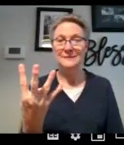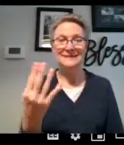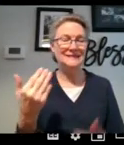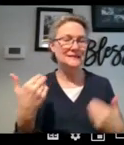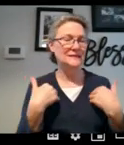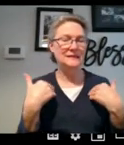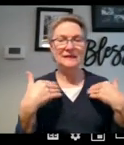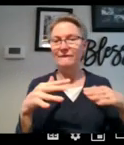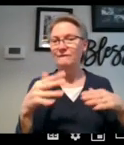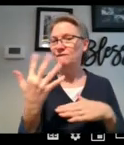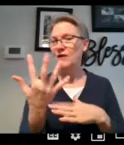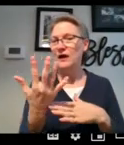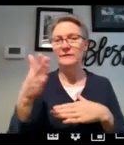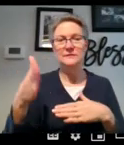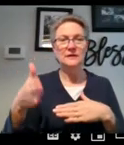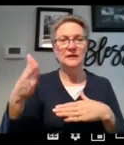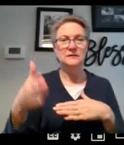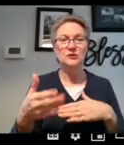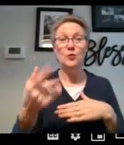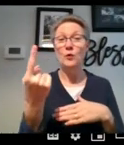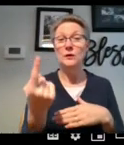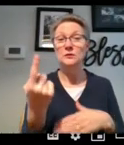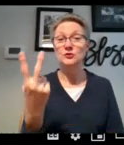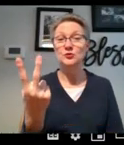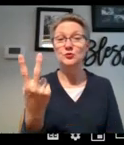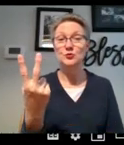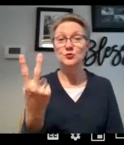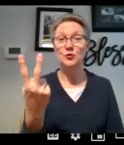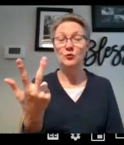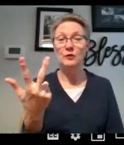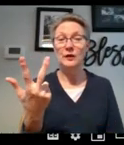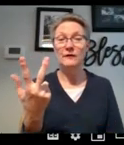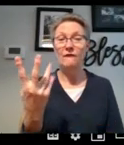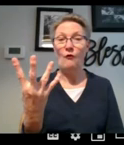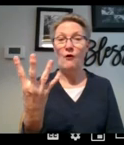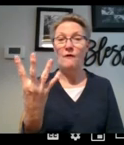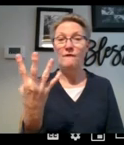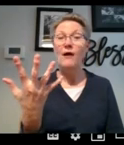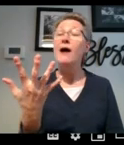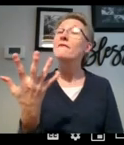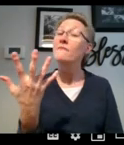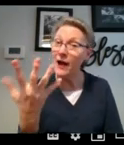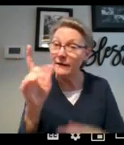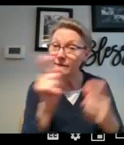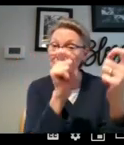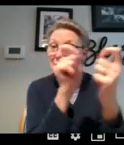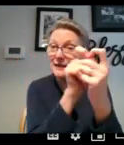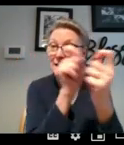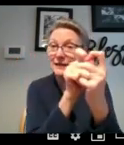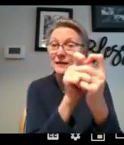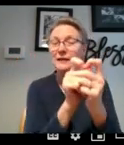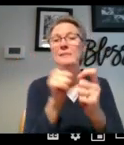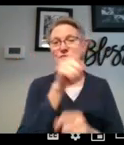not. 1, 2, 3, 4, and 5. This